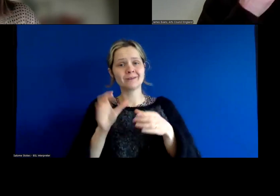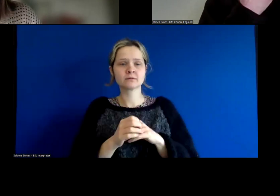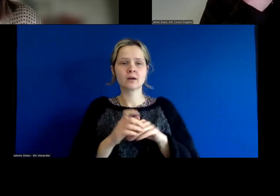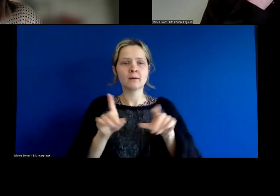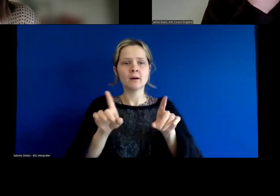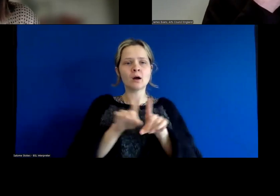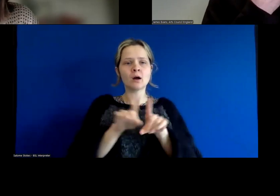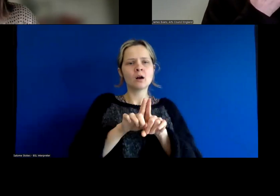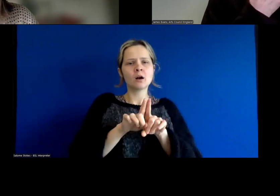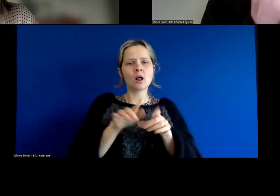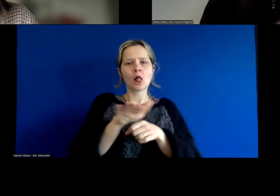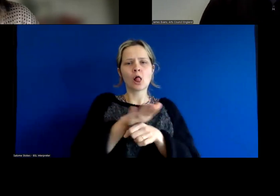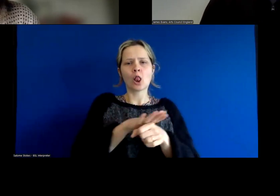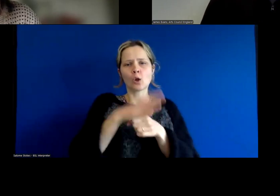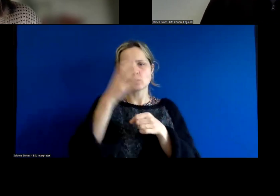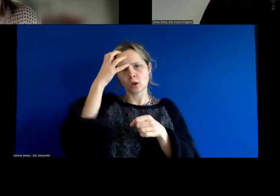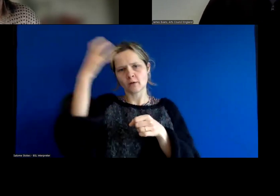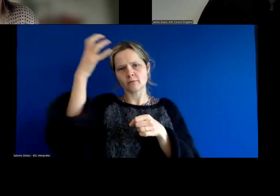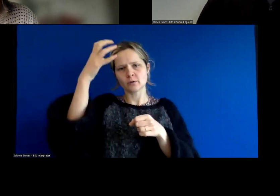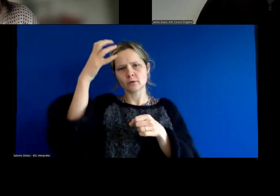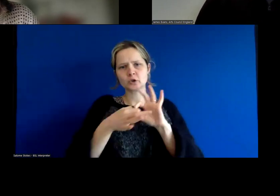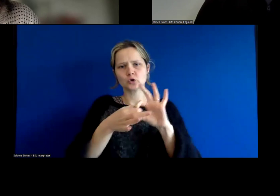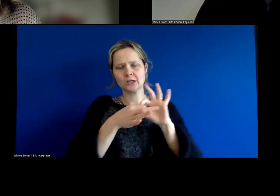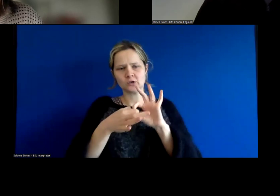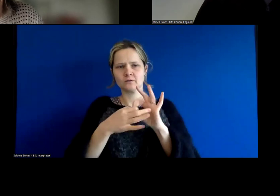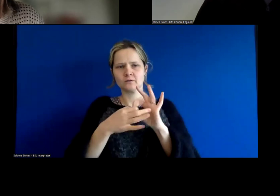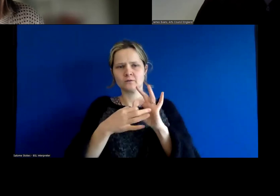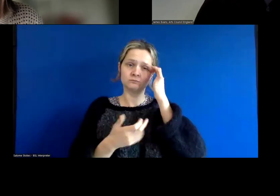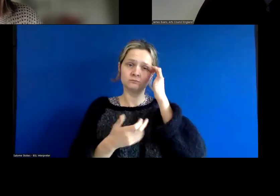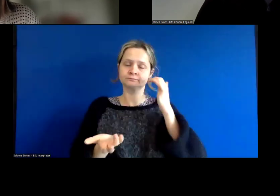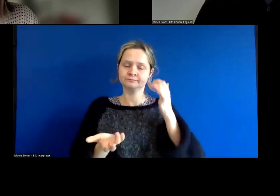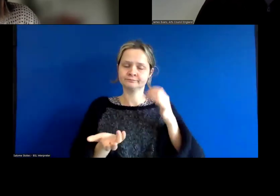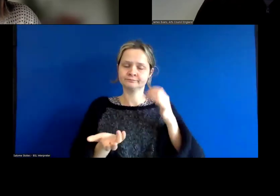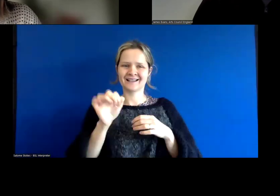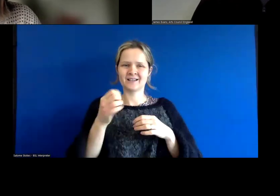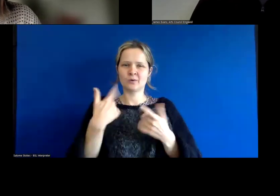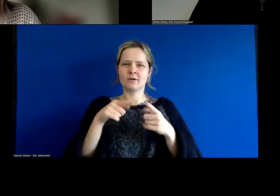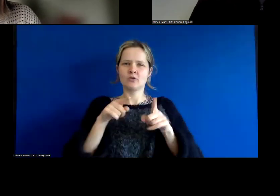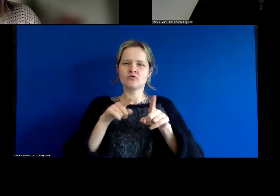testing group was the Local Government Association. So yeah, so we've tried to